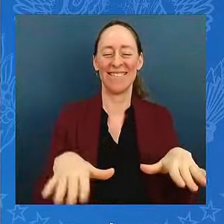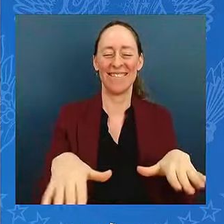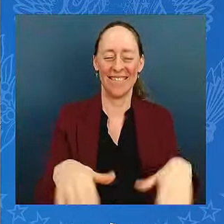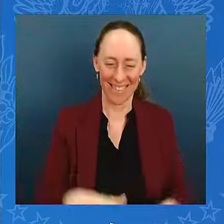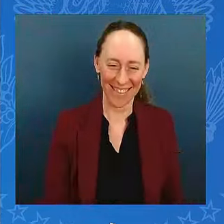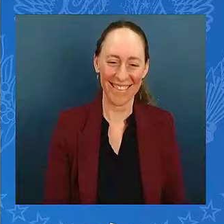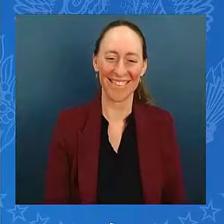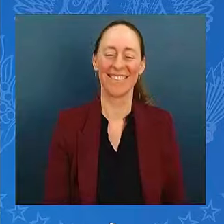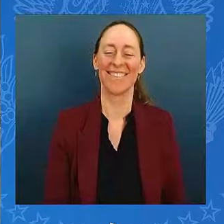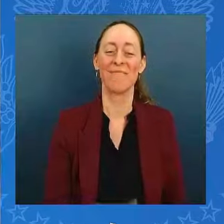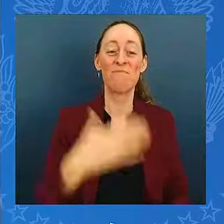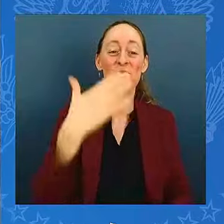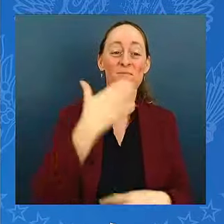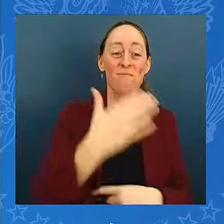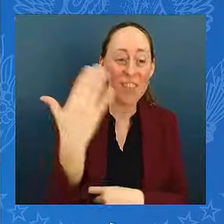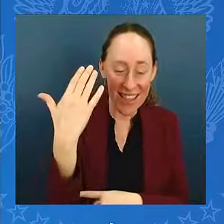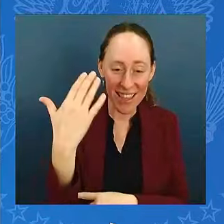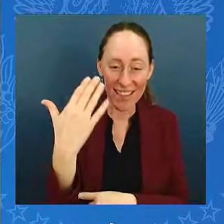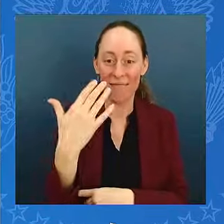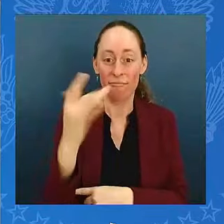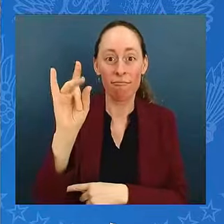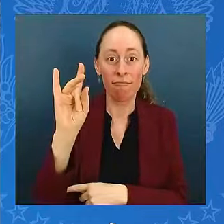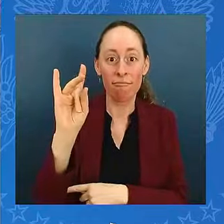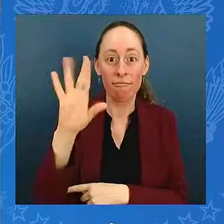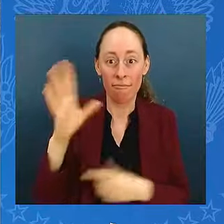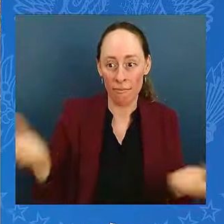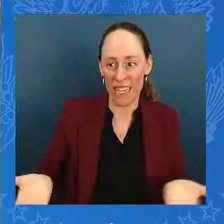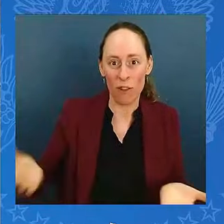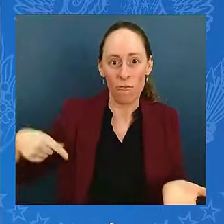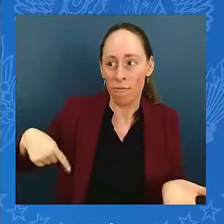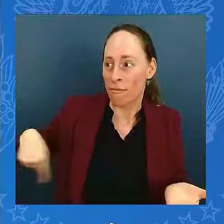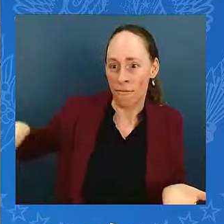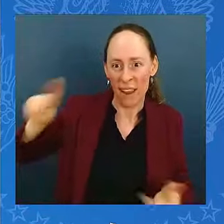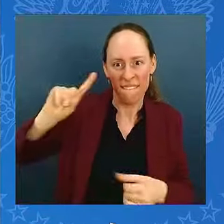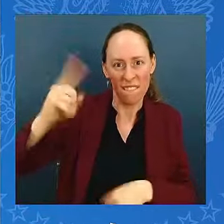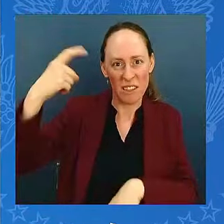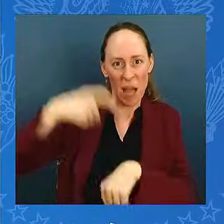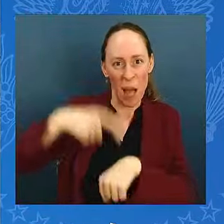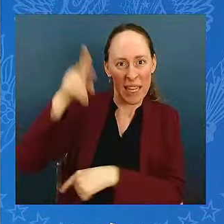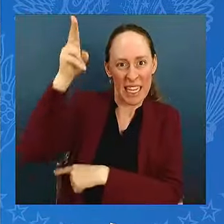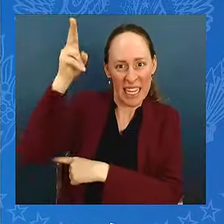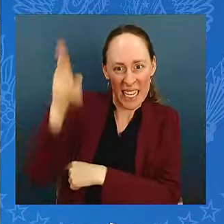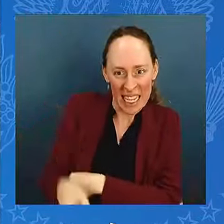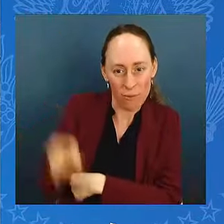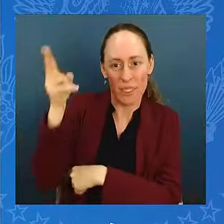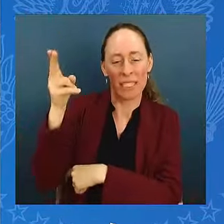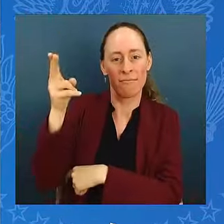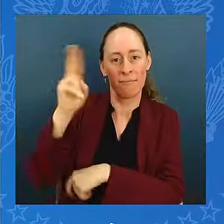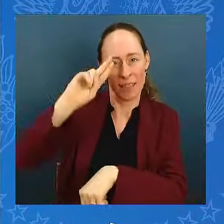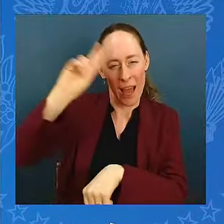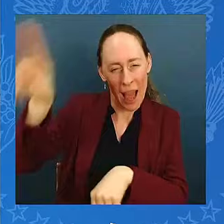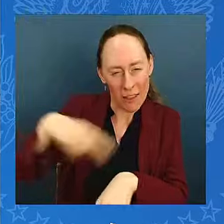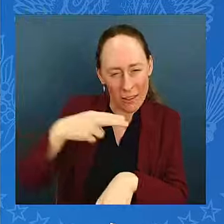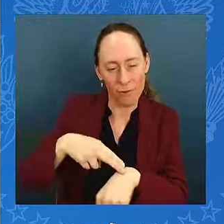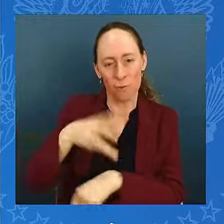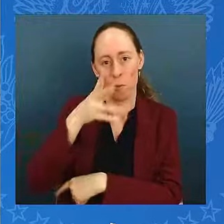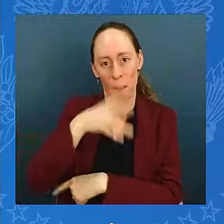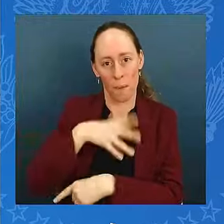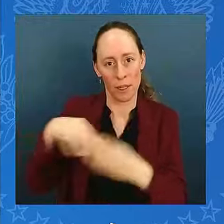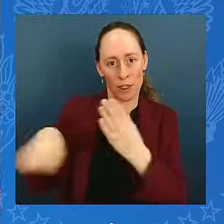For the first time in National Women's Soccer League history, welcome to the White House of the 2023 championships, the Gotham